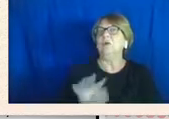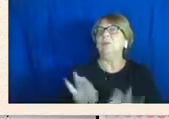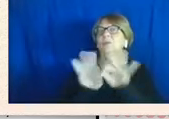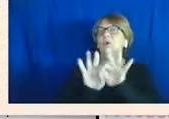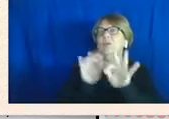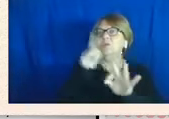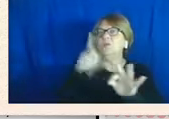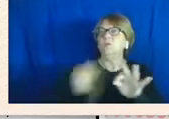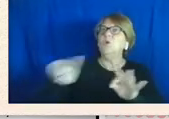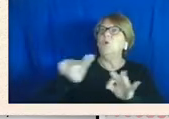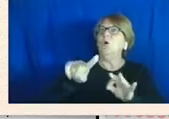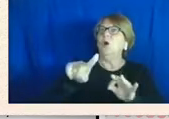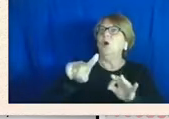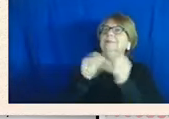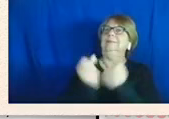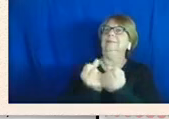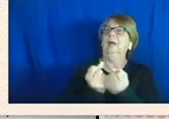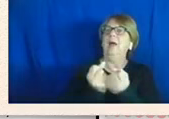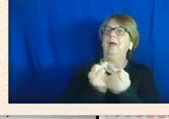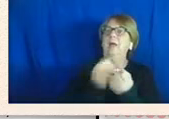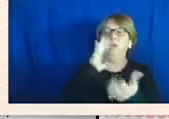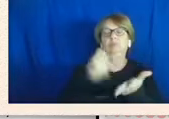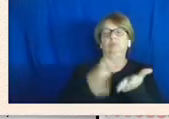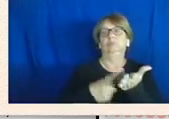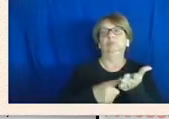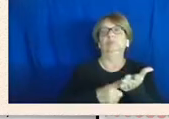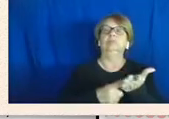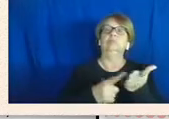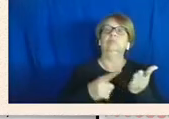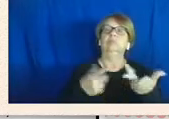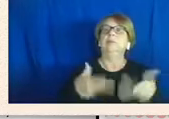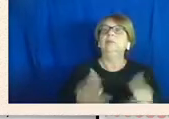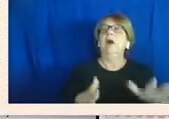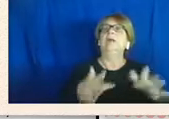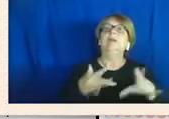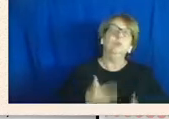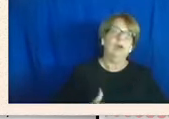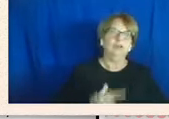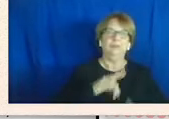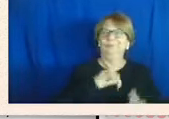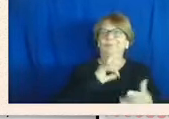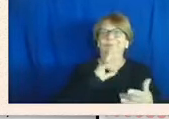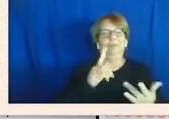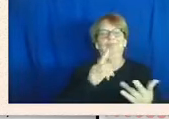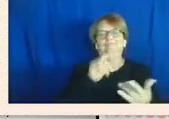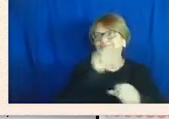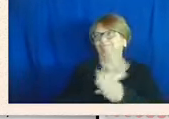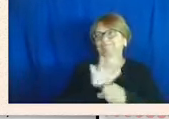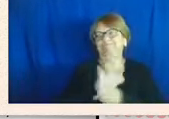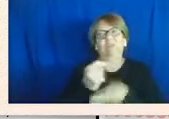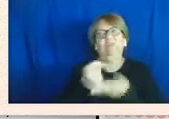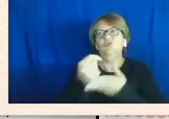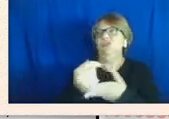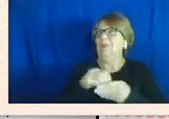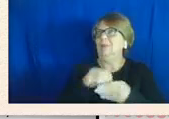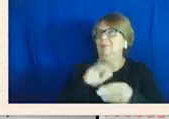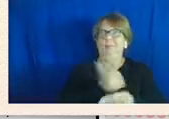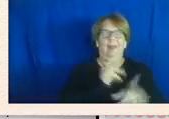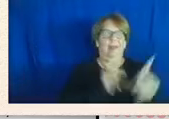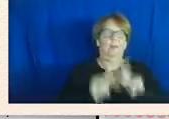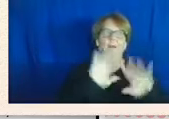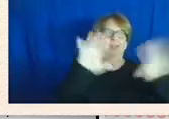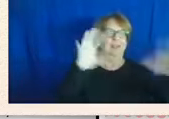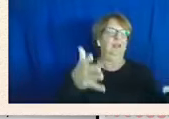about, anxiety and depression are severely undertreated in our population. And that's a problem when